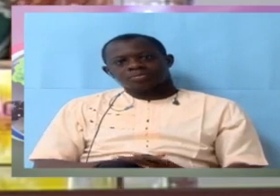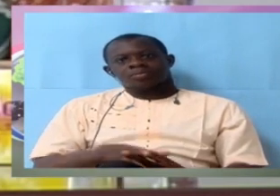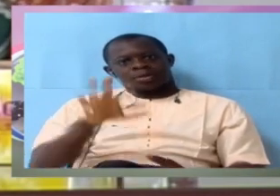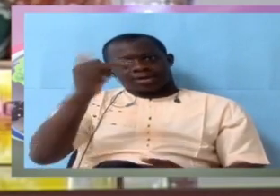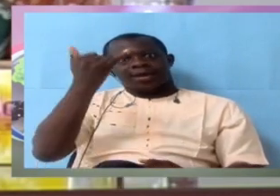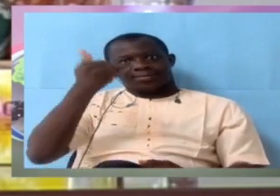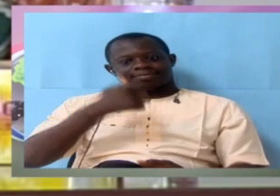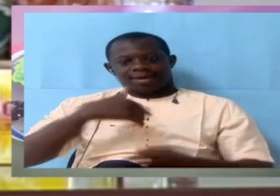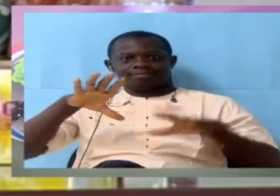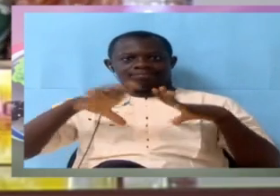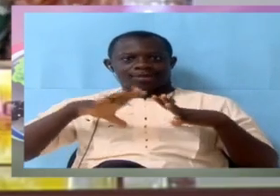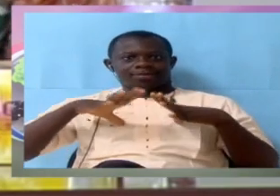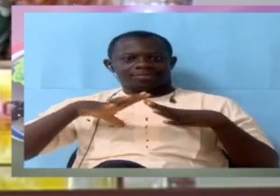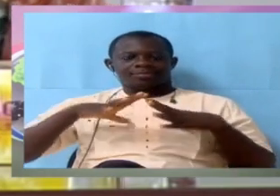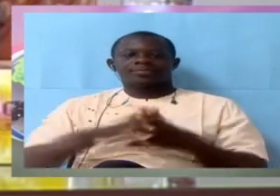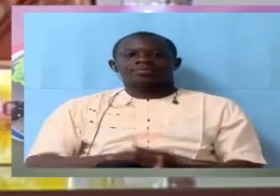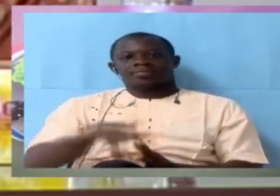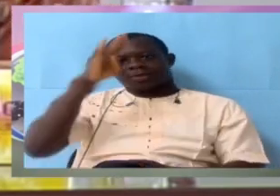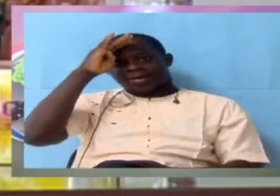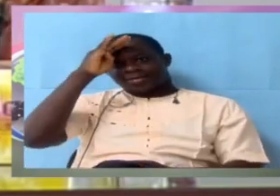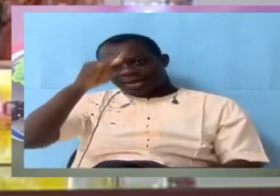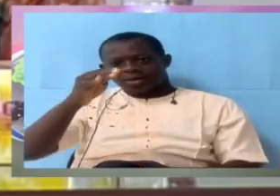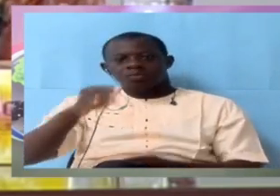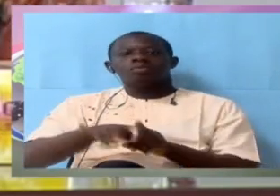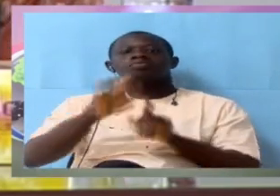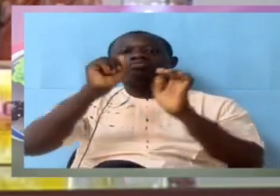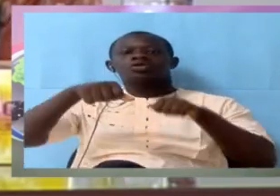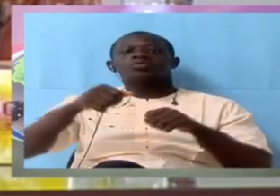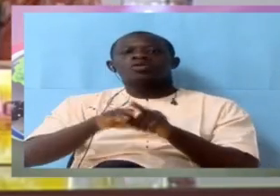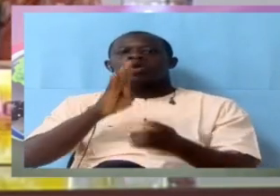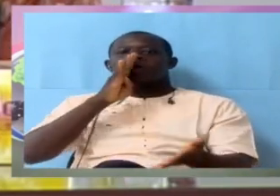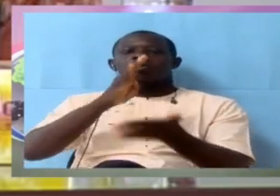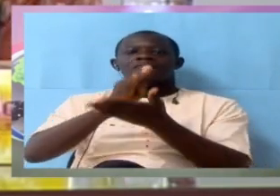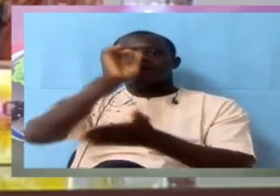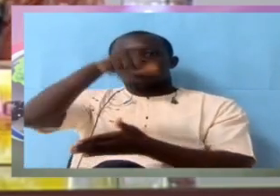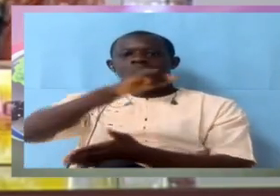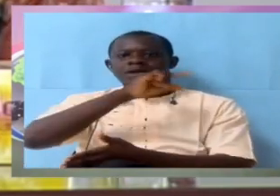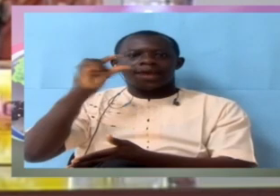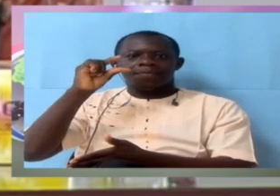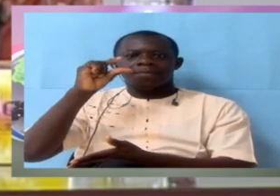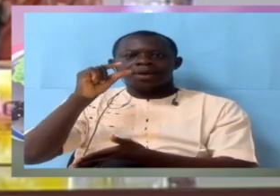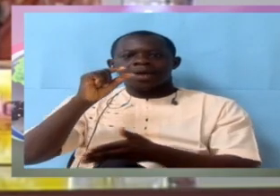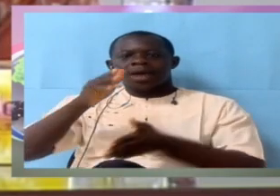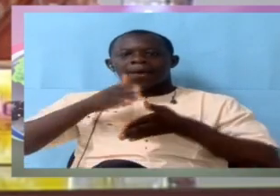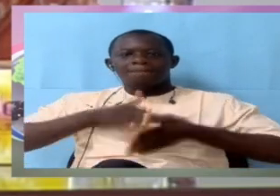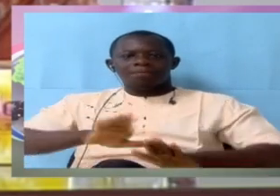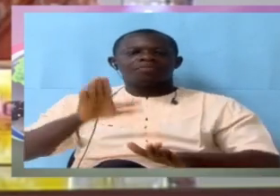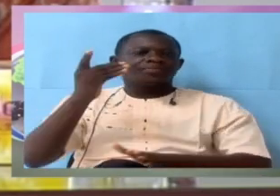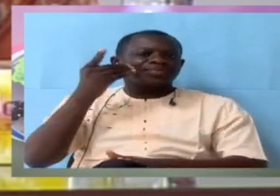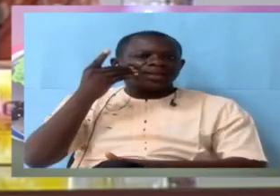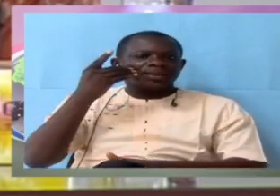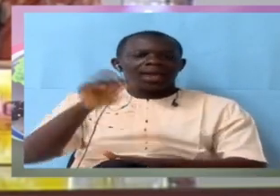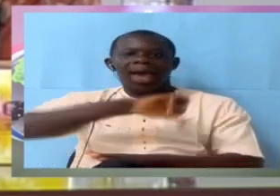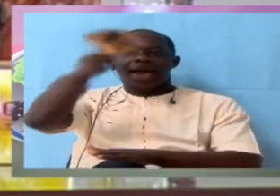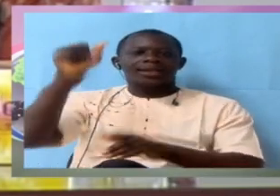Yes, I'm ready. Thank you. Please, can you confirm that your name, date of birth, and address are correct as